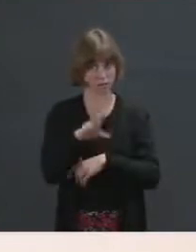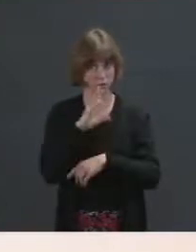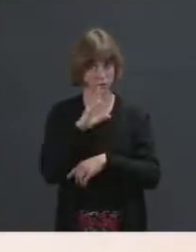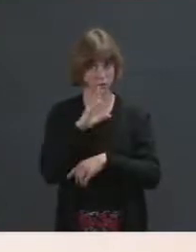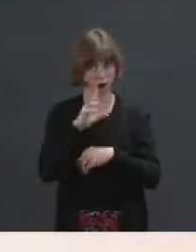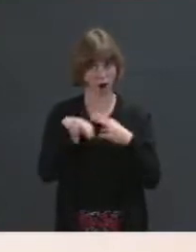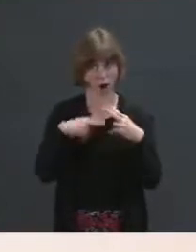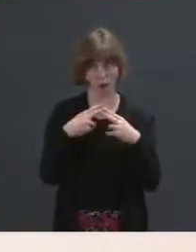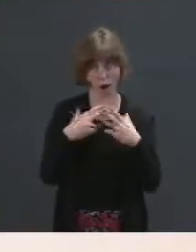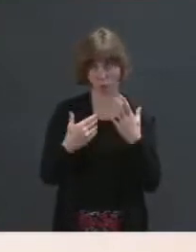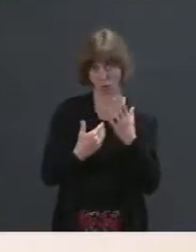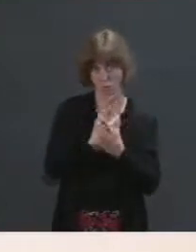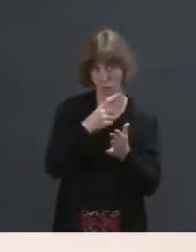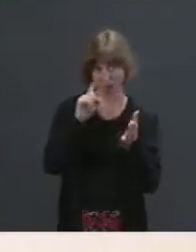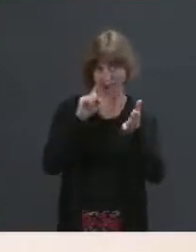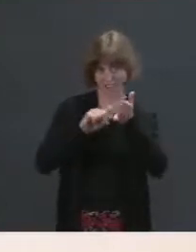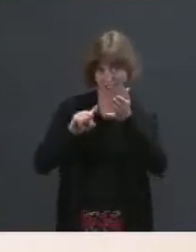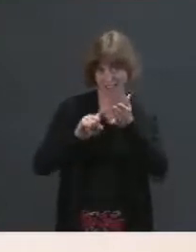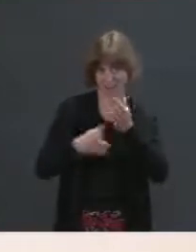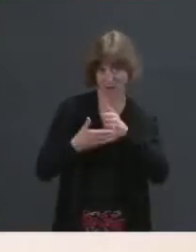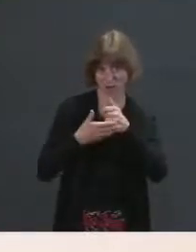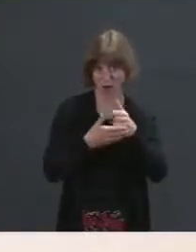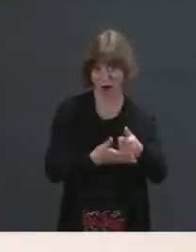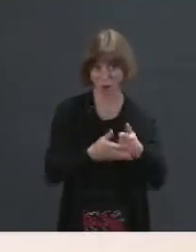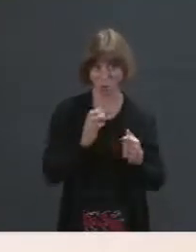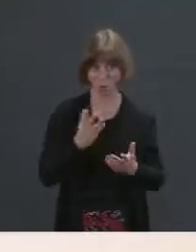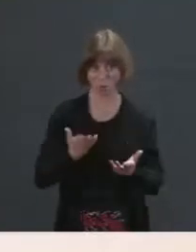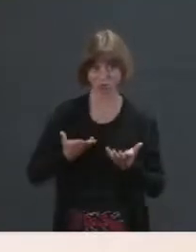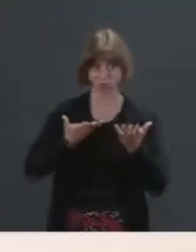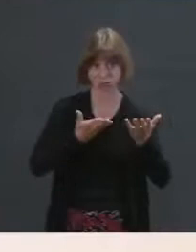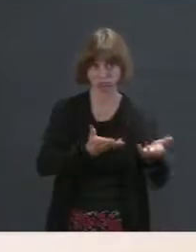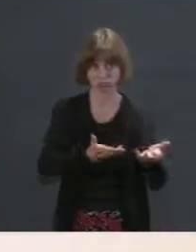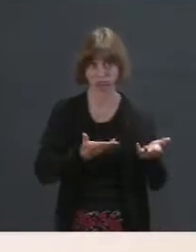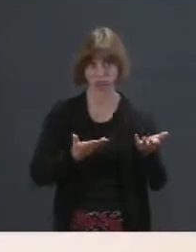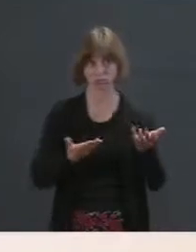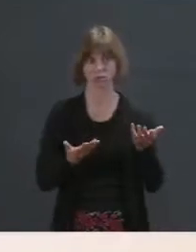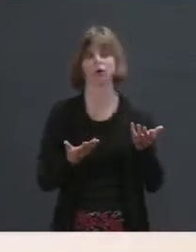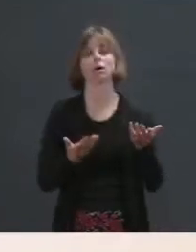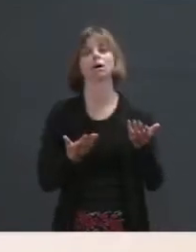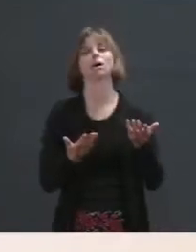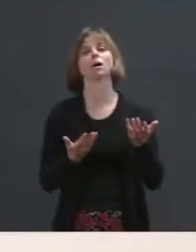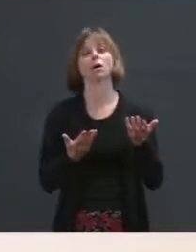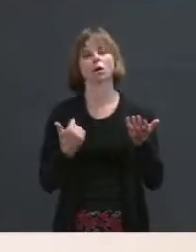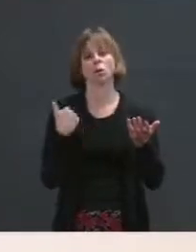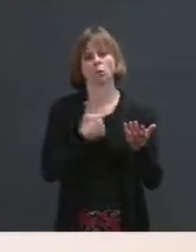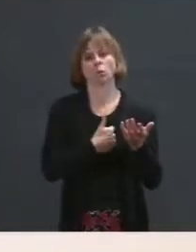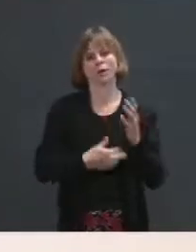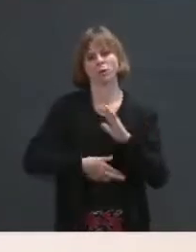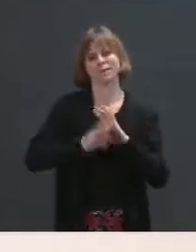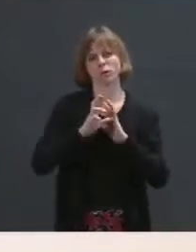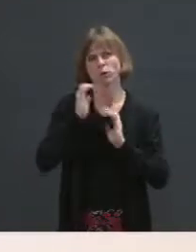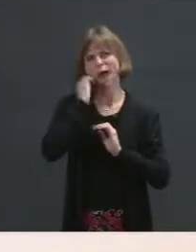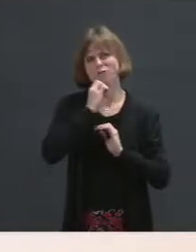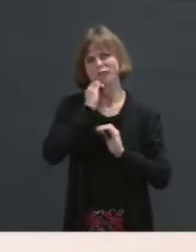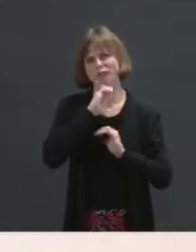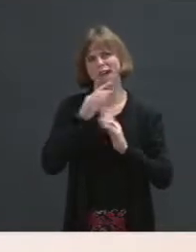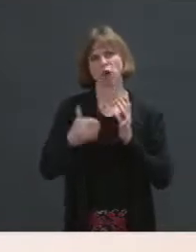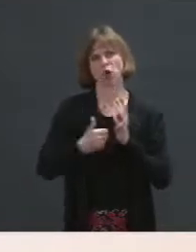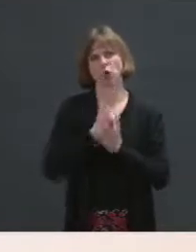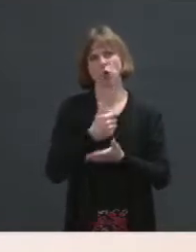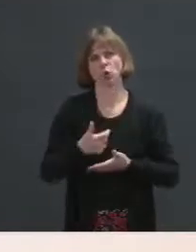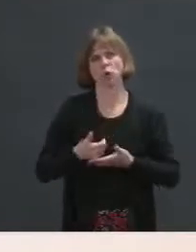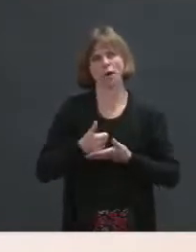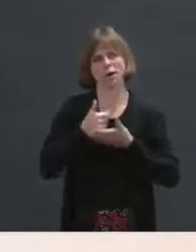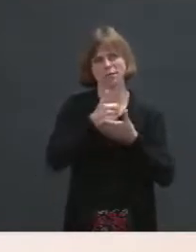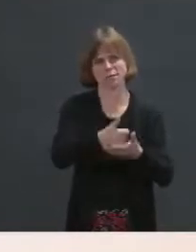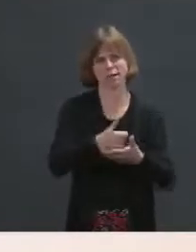new aid, deliverables, anything? We've been kind of reviewing every day new assistance that can be distributed, which I've been